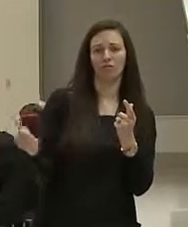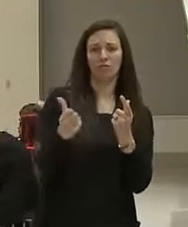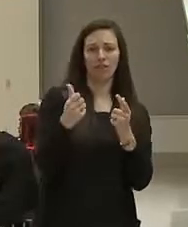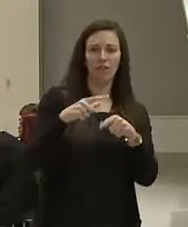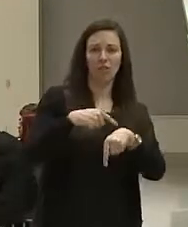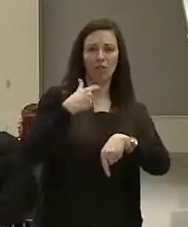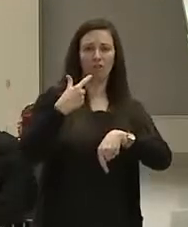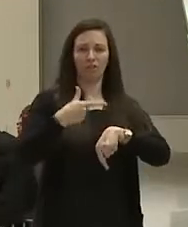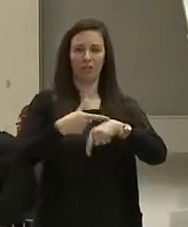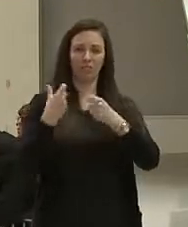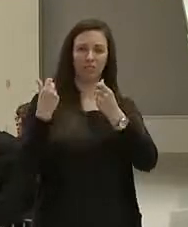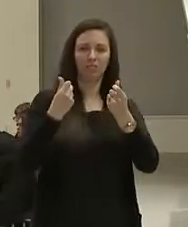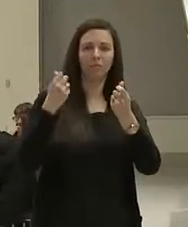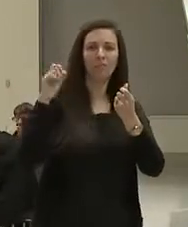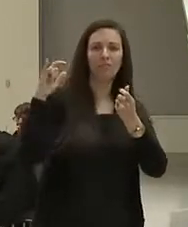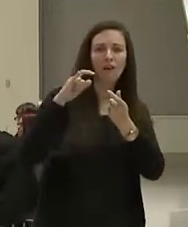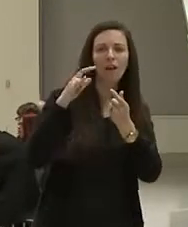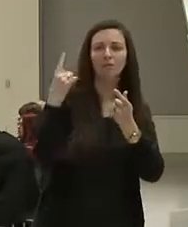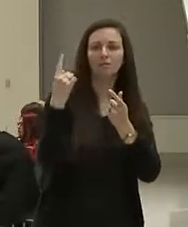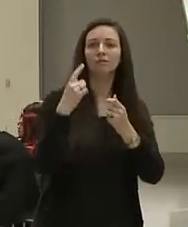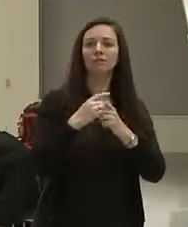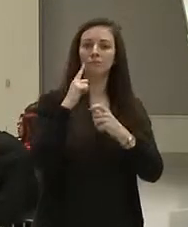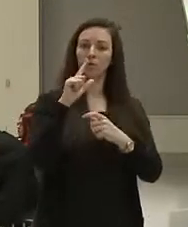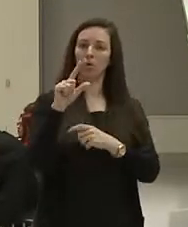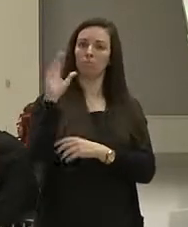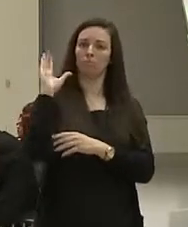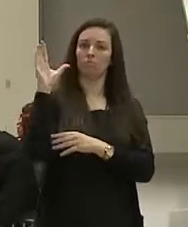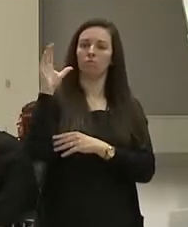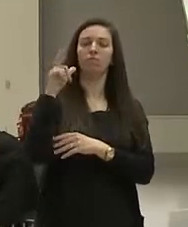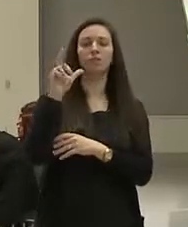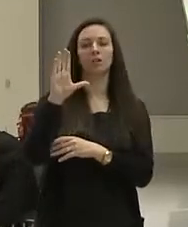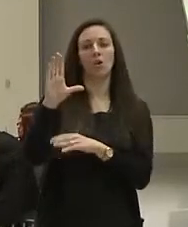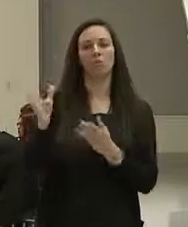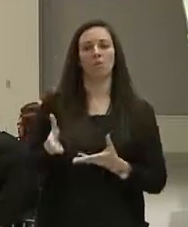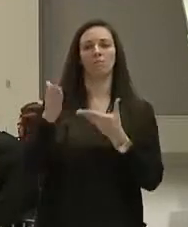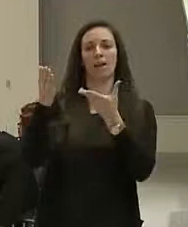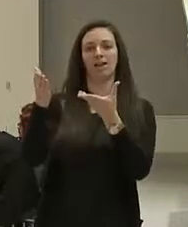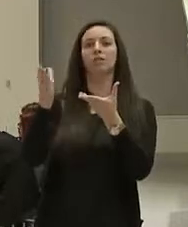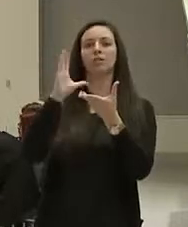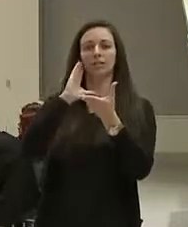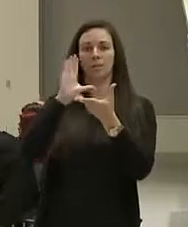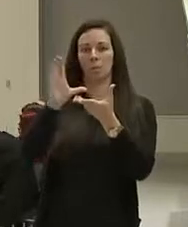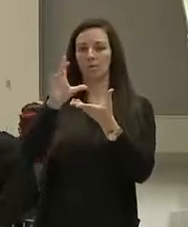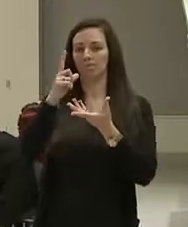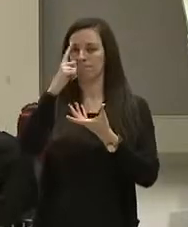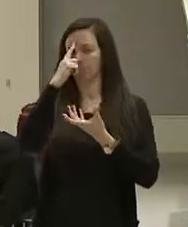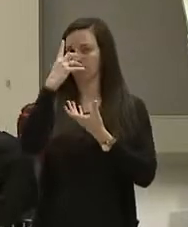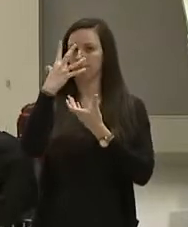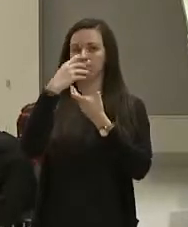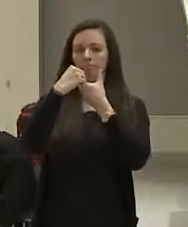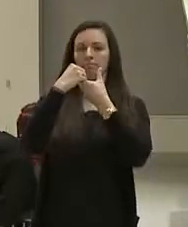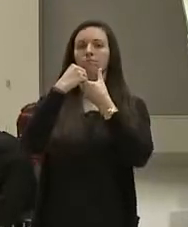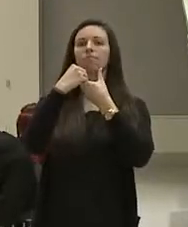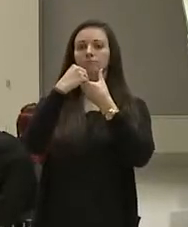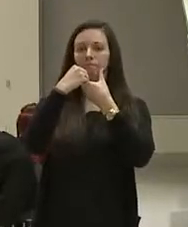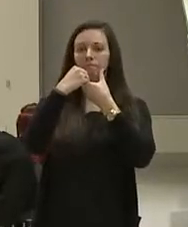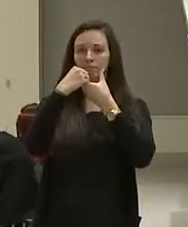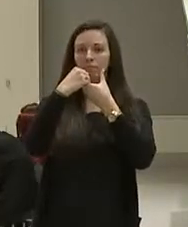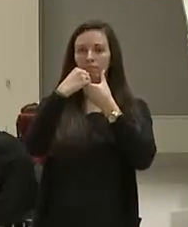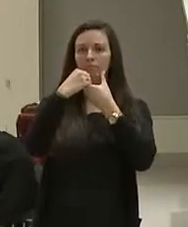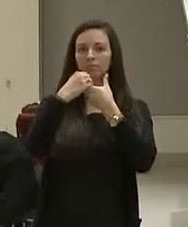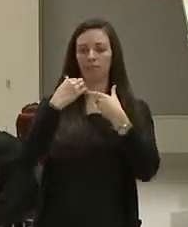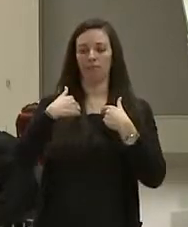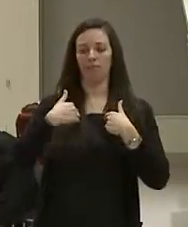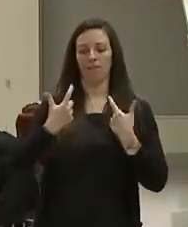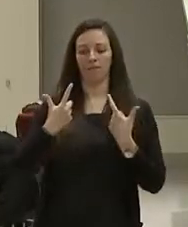testify, your recommendations will be taken to heart. I'm very impressed with just how thoughtful people